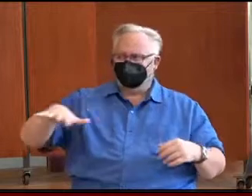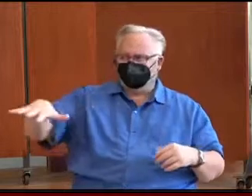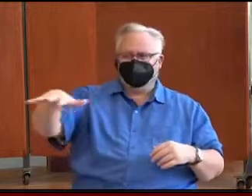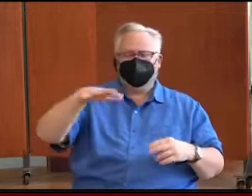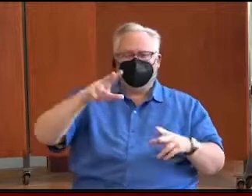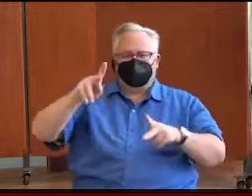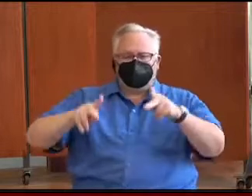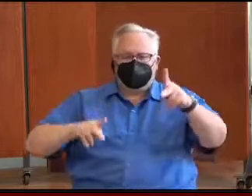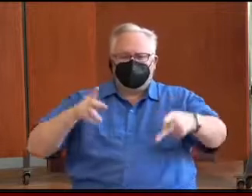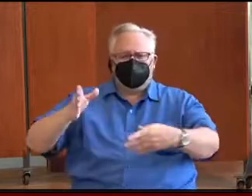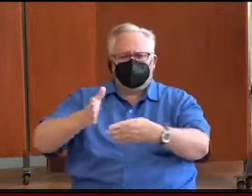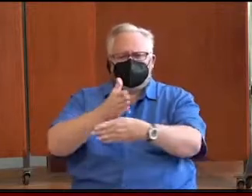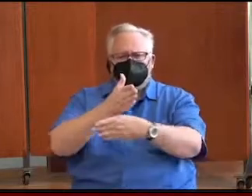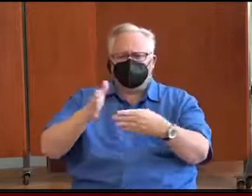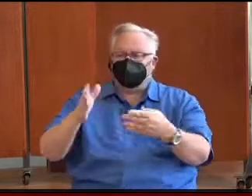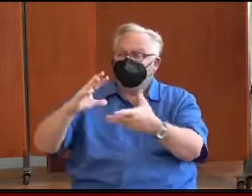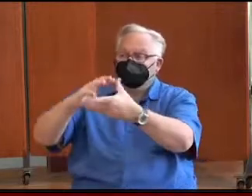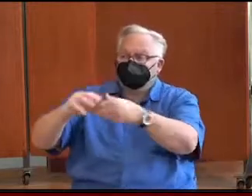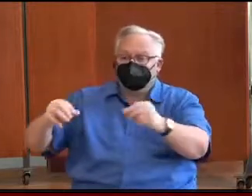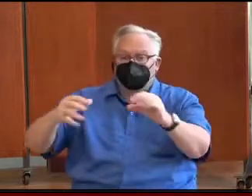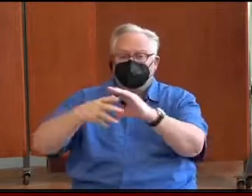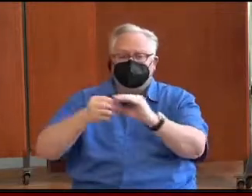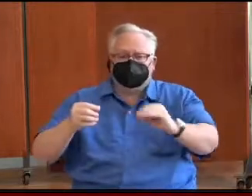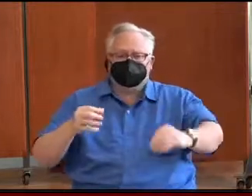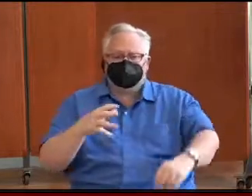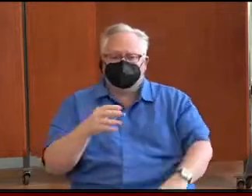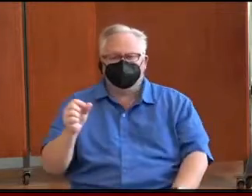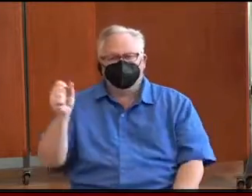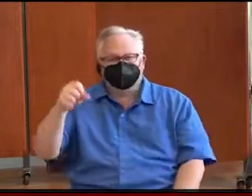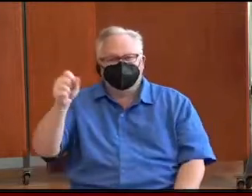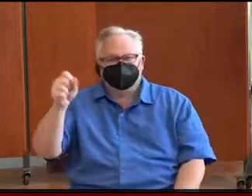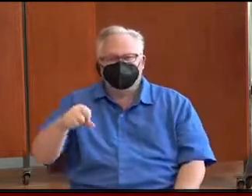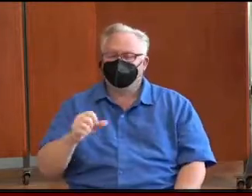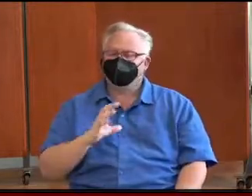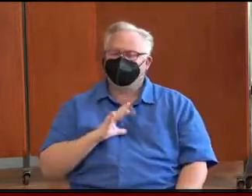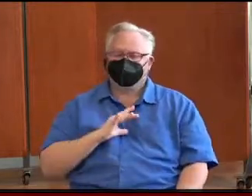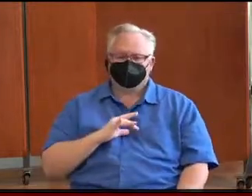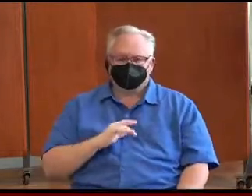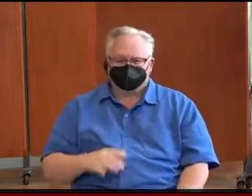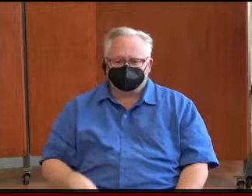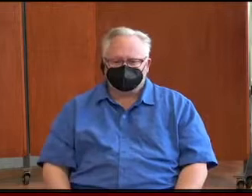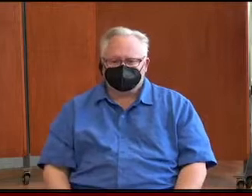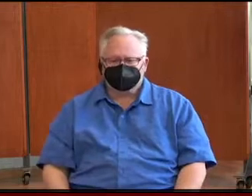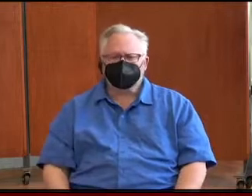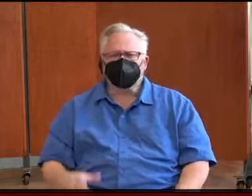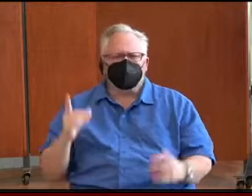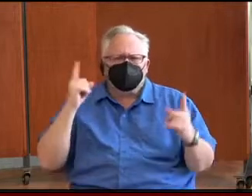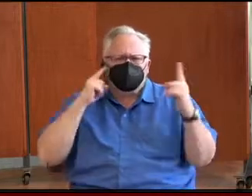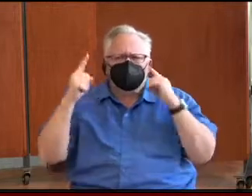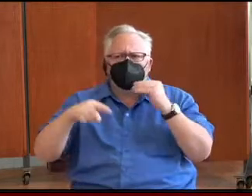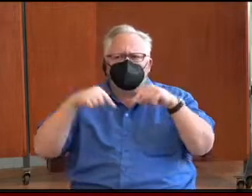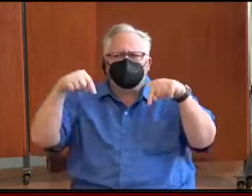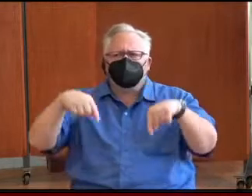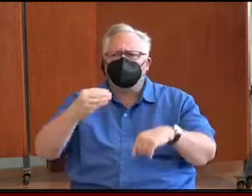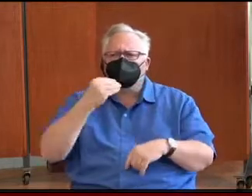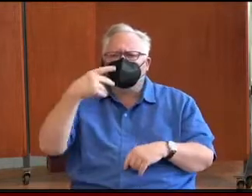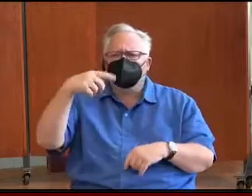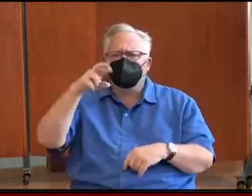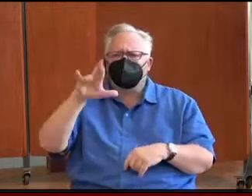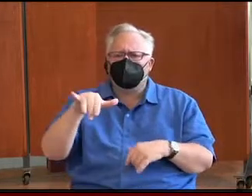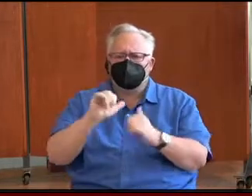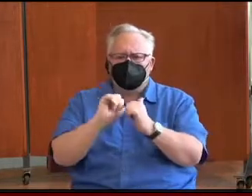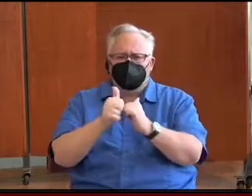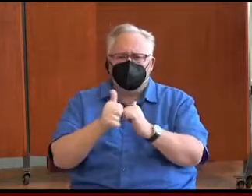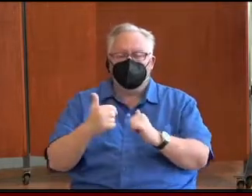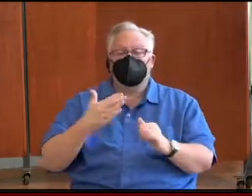and sharing stories and everything. And yeah. How did you hear about the pantry?